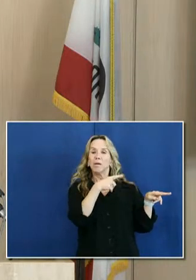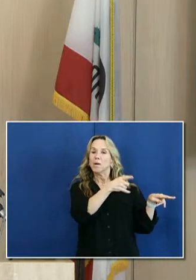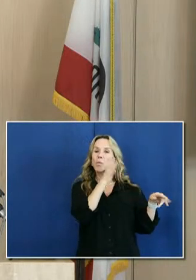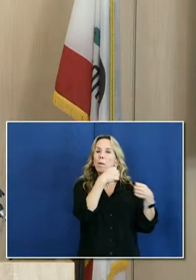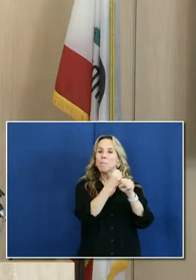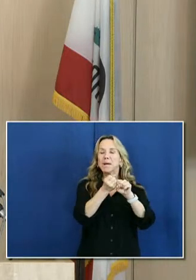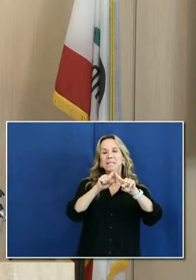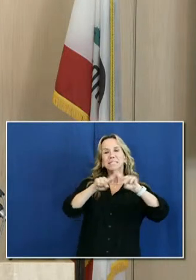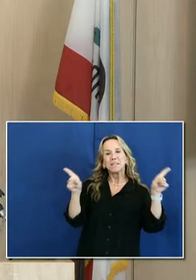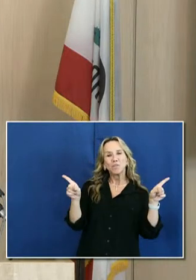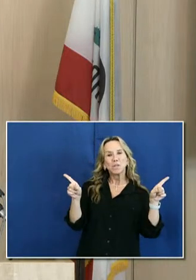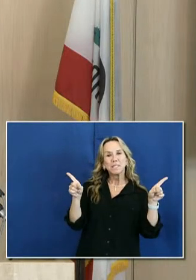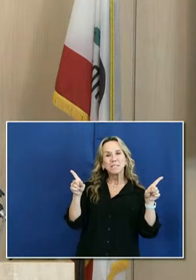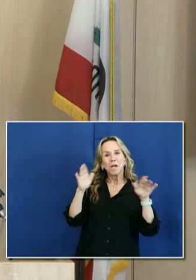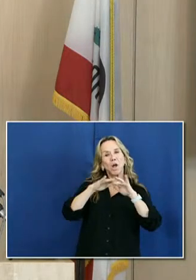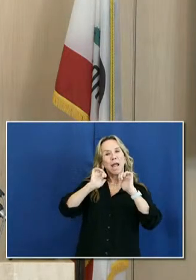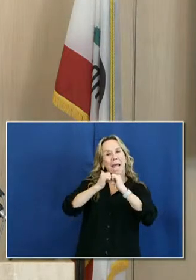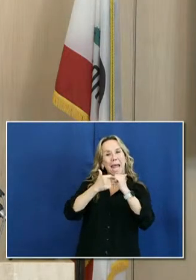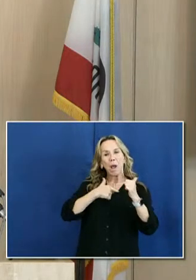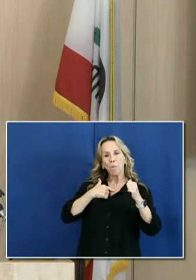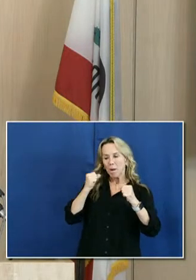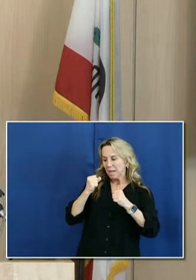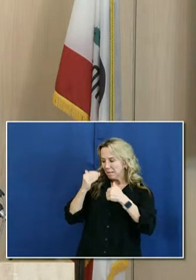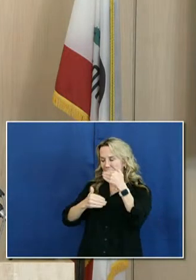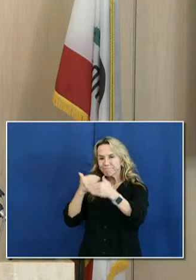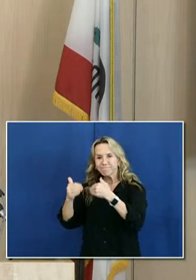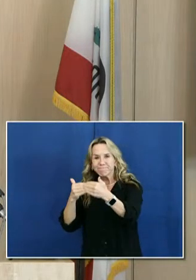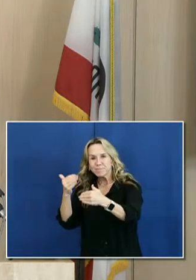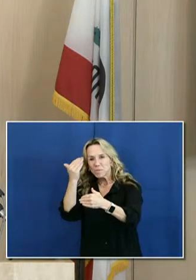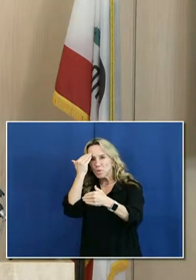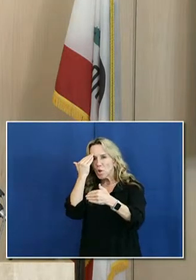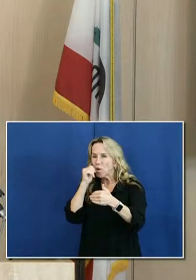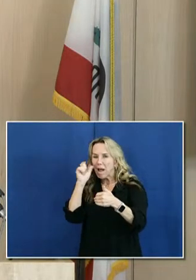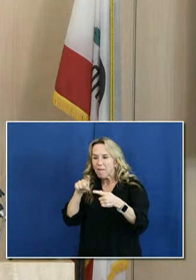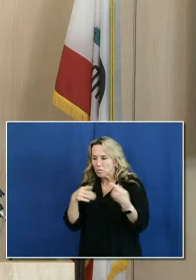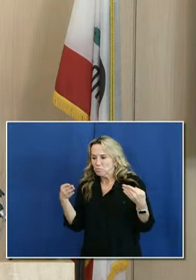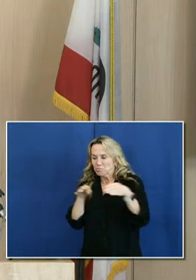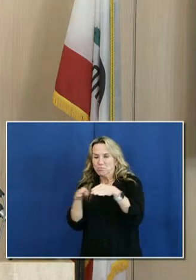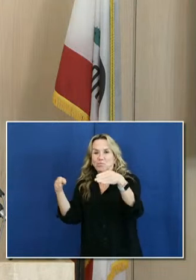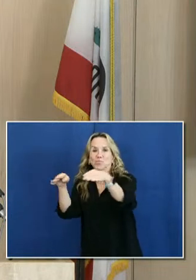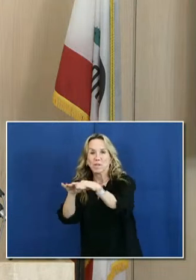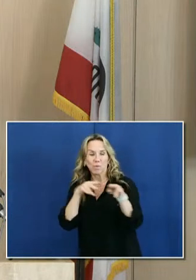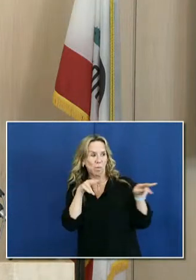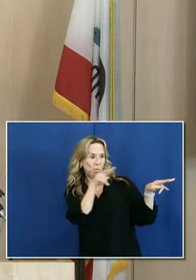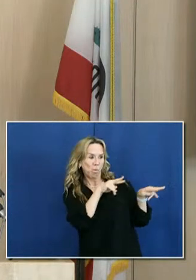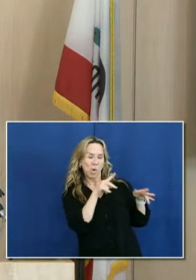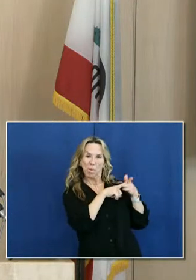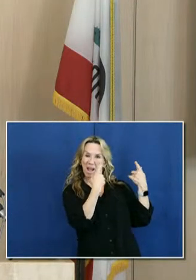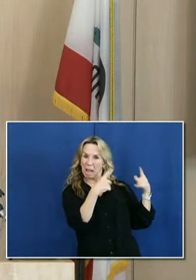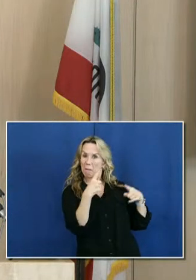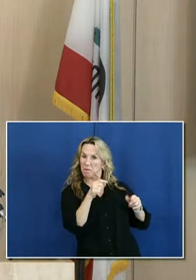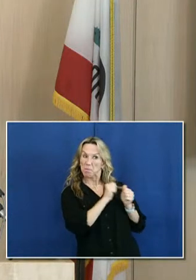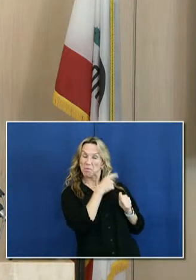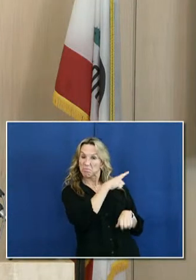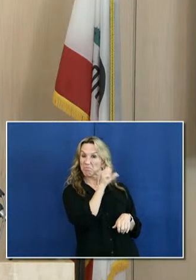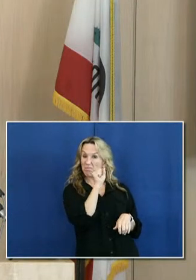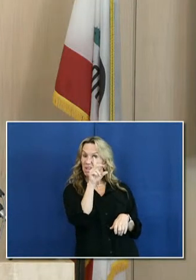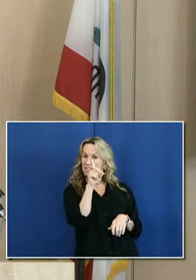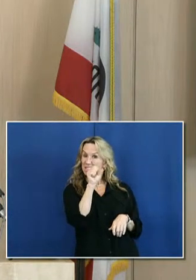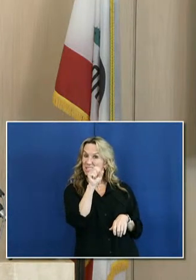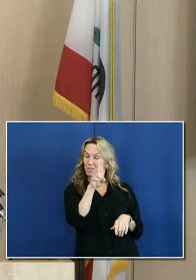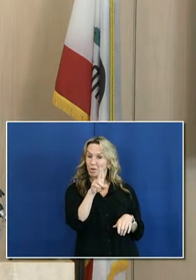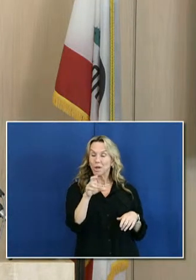fighting chance to avoid further restrictions. Unfortunately, so far, the state is not receptive